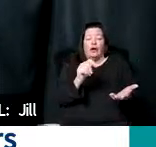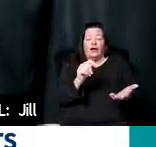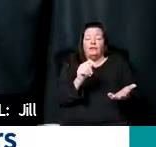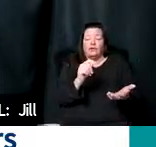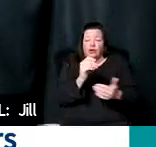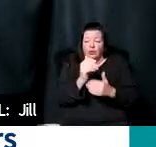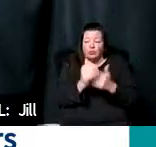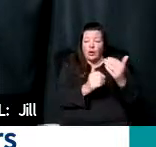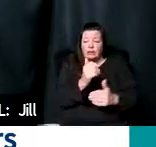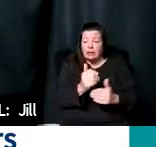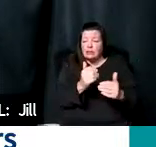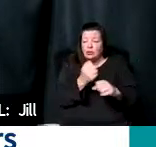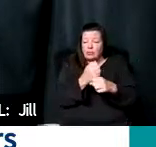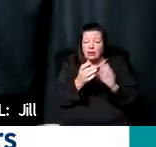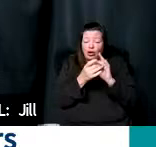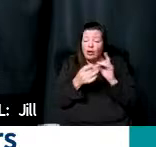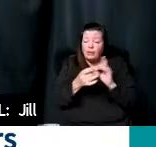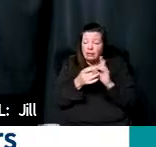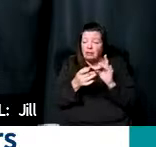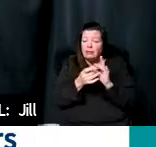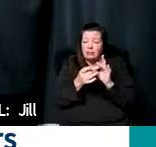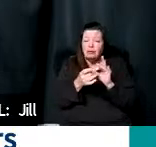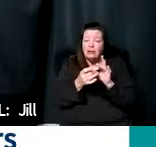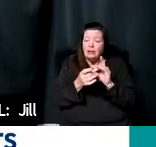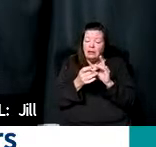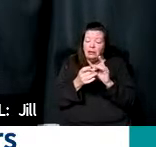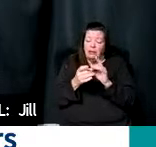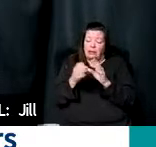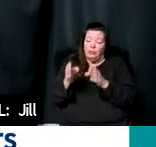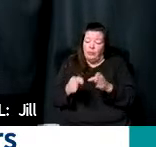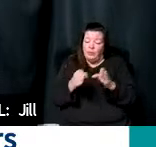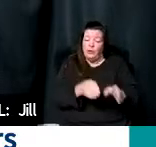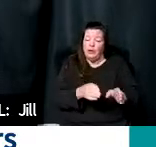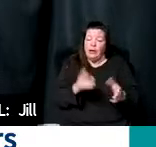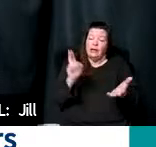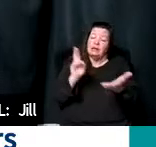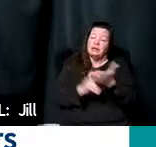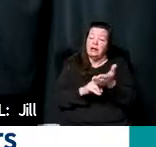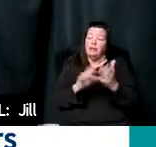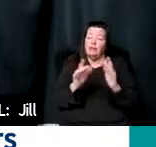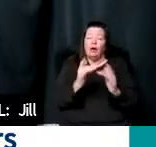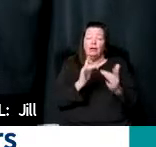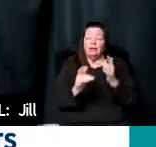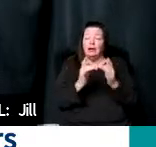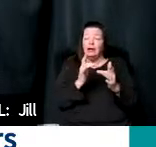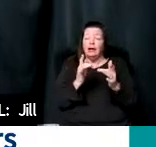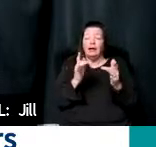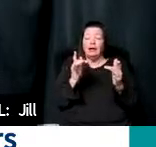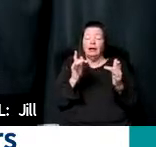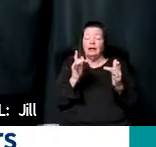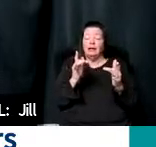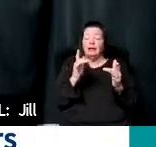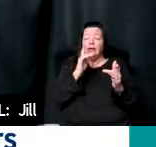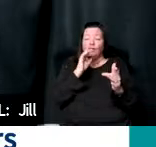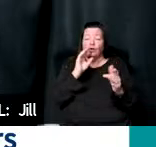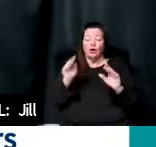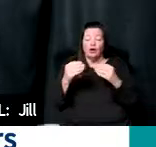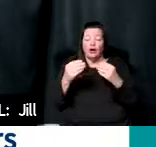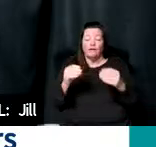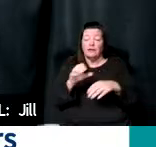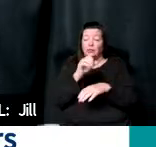process to comment, individuals can sign up for online using the links in our office hours event page at